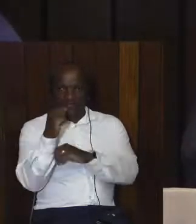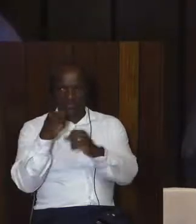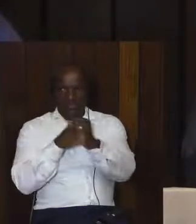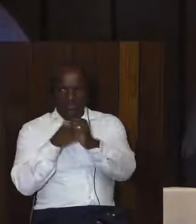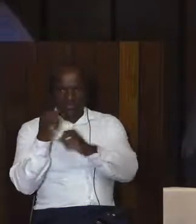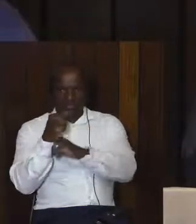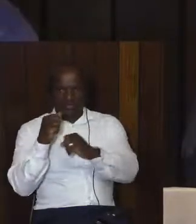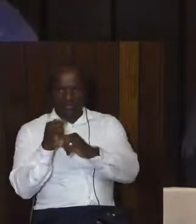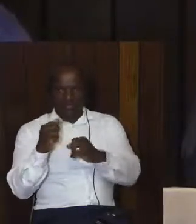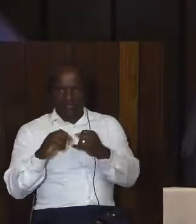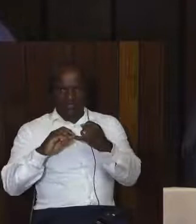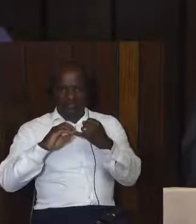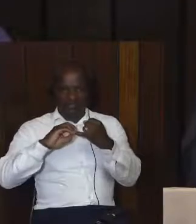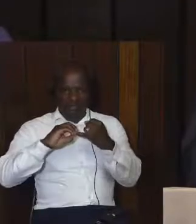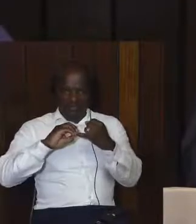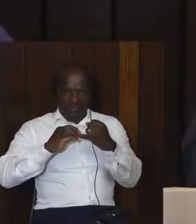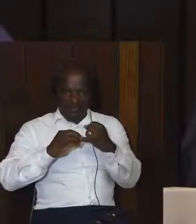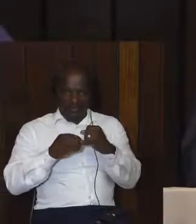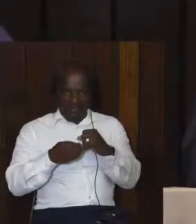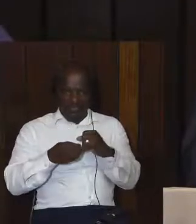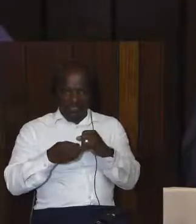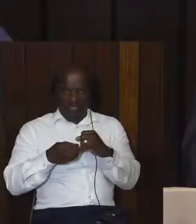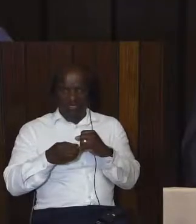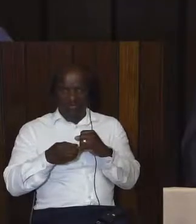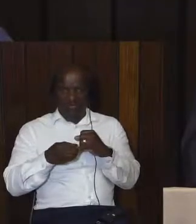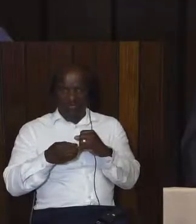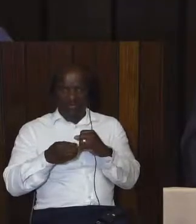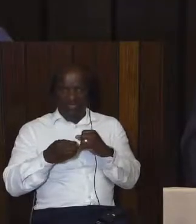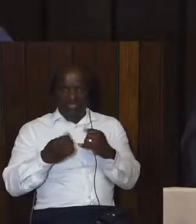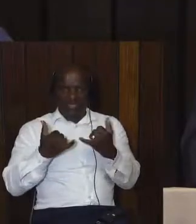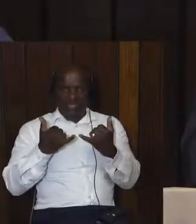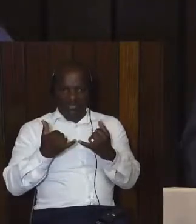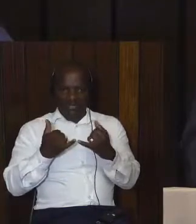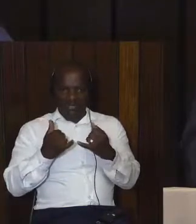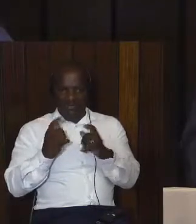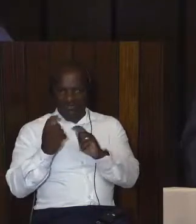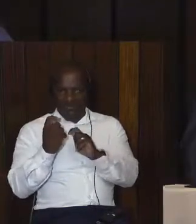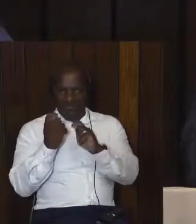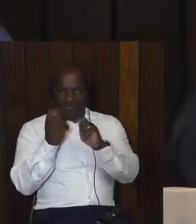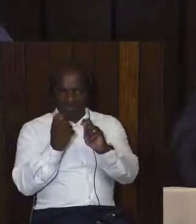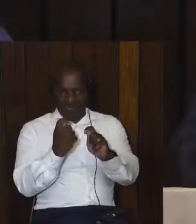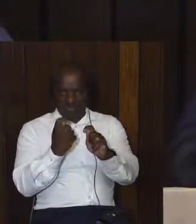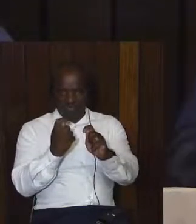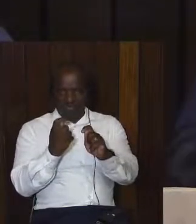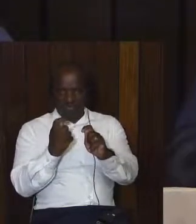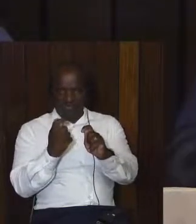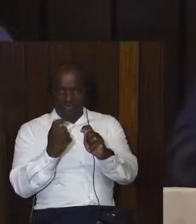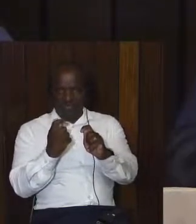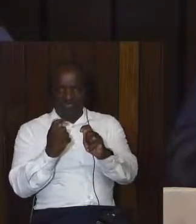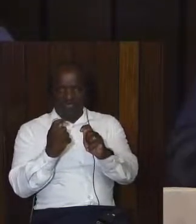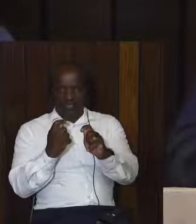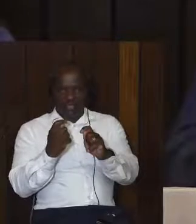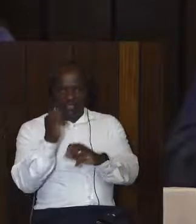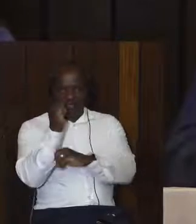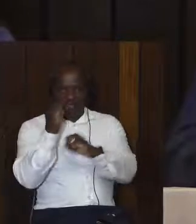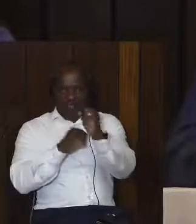trying to look at the Transport Infrastructure House, DDG.